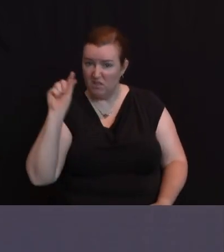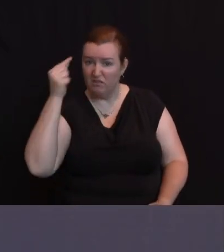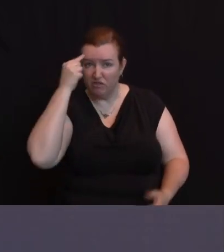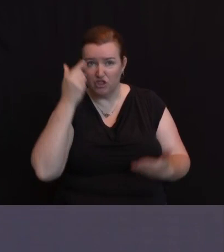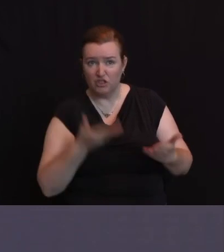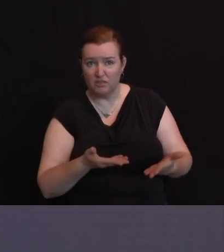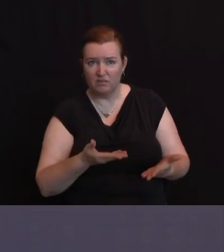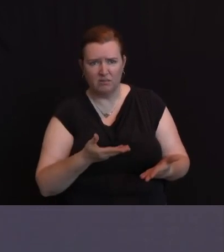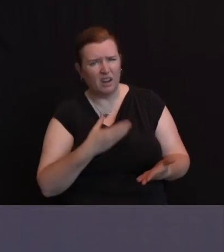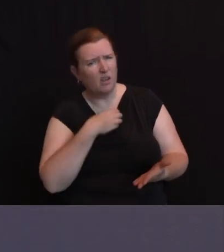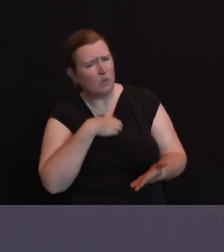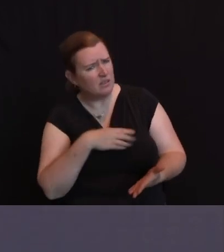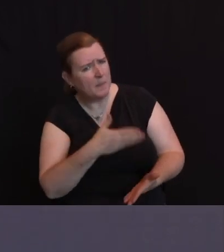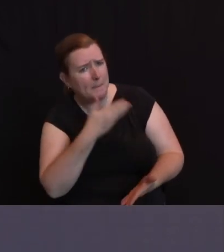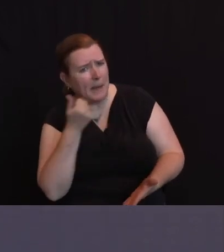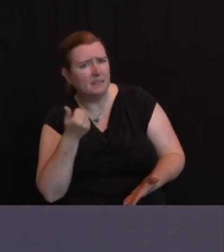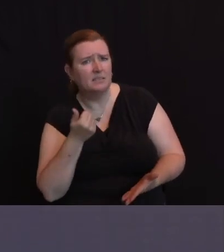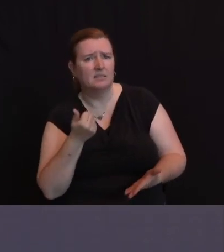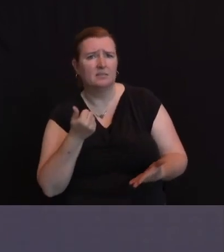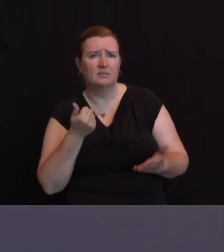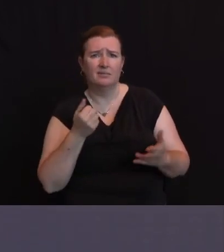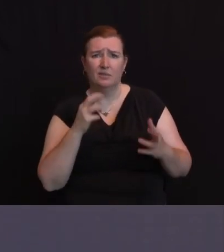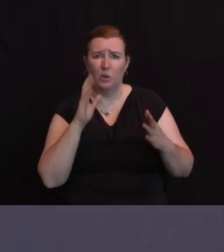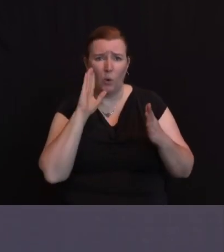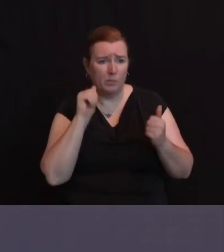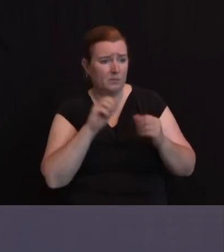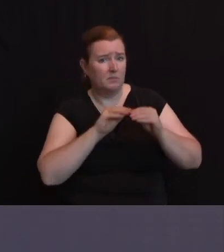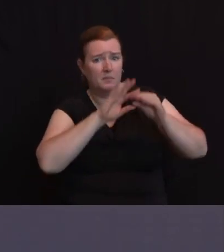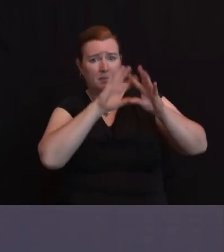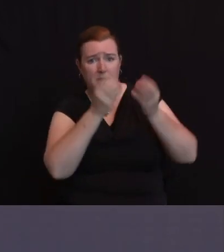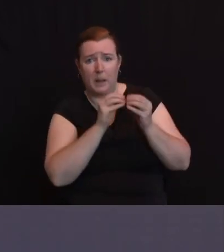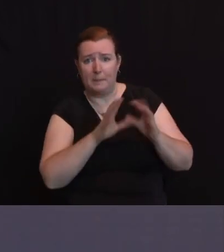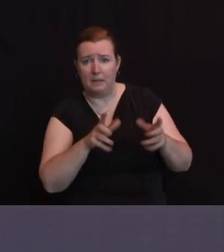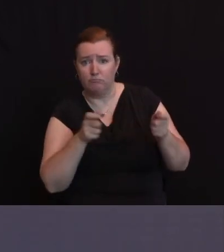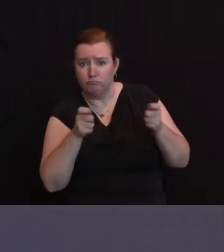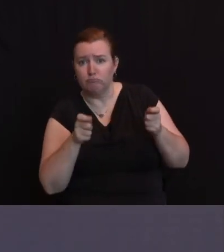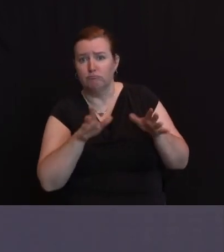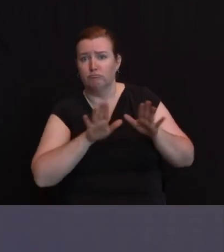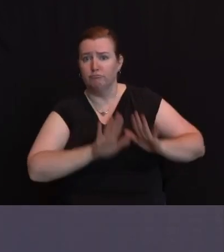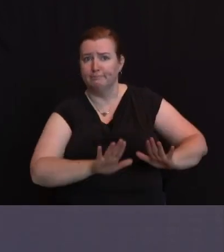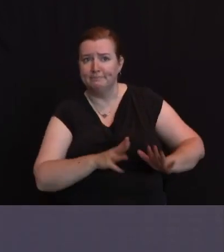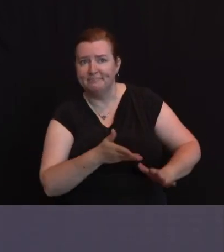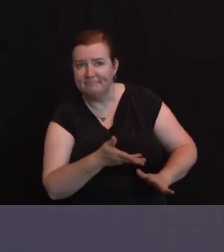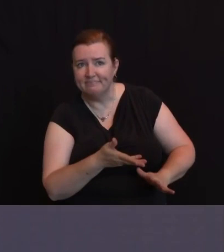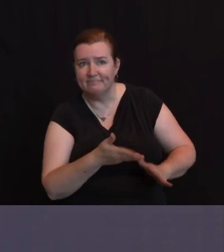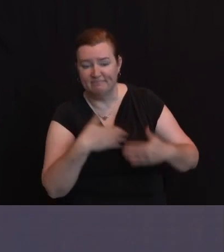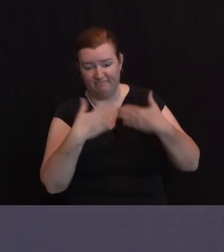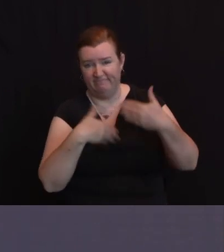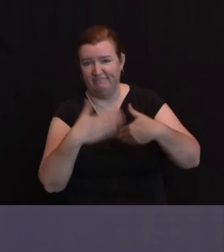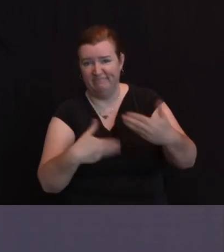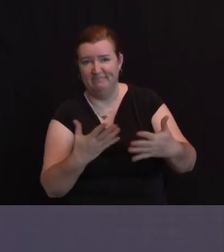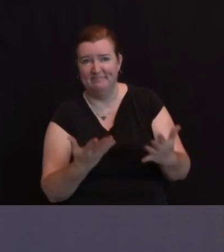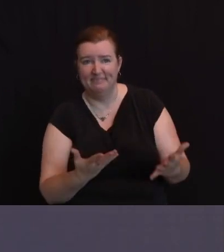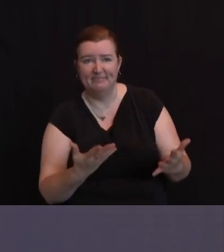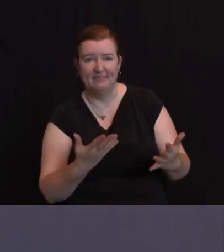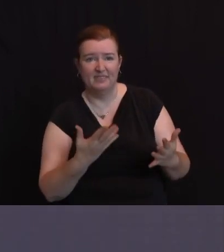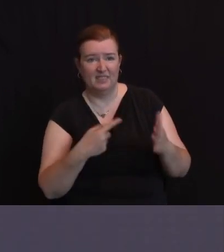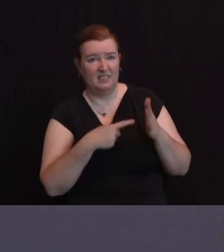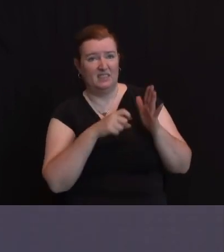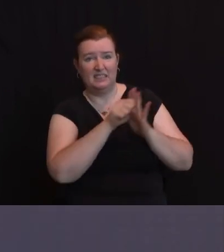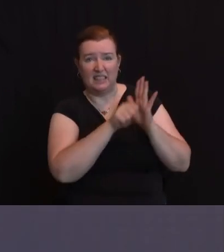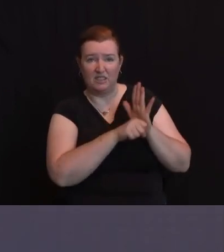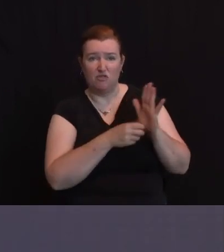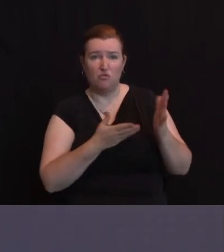best in getting the pandemic under control and getting back on their feet, but that's an example of a state run by a Republican